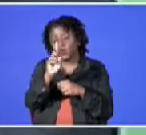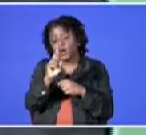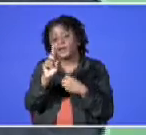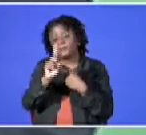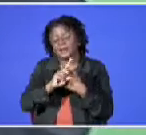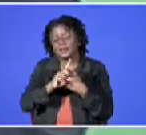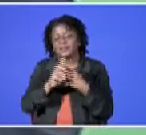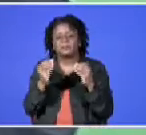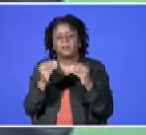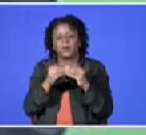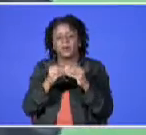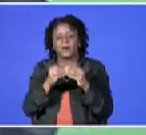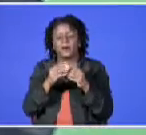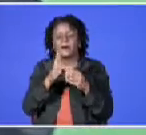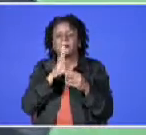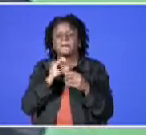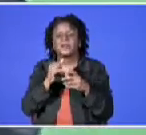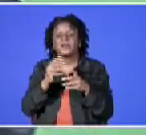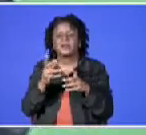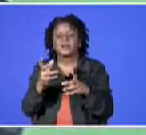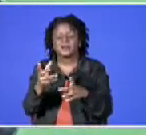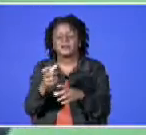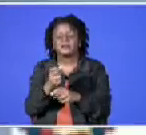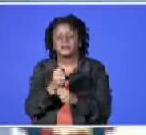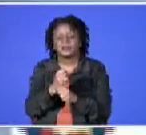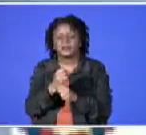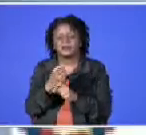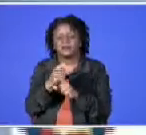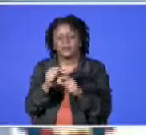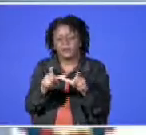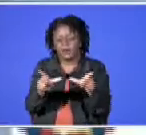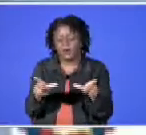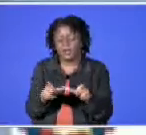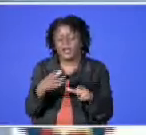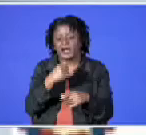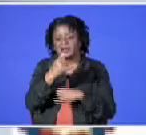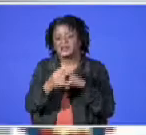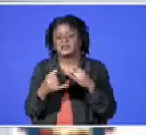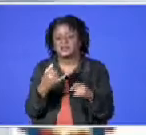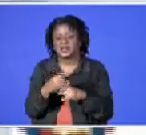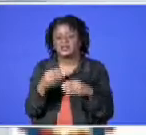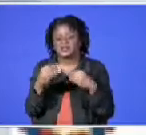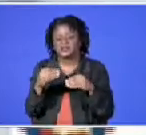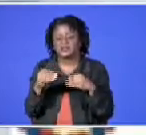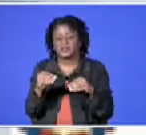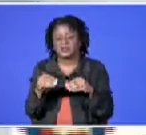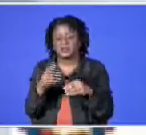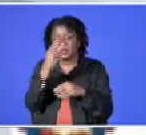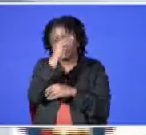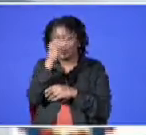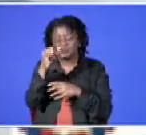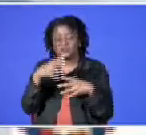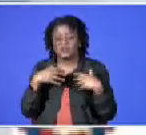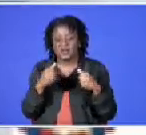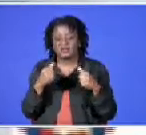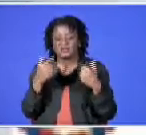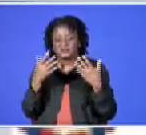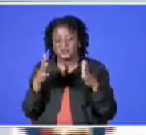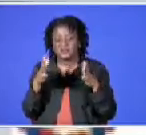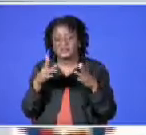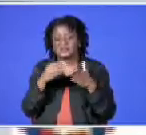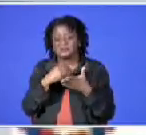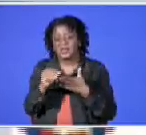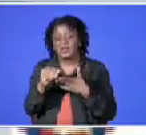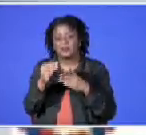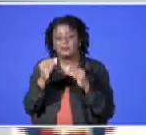being procured from local and international vendors. Sands says the Ministry of Health has spent more than $2 million on PPE,